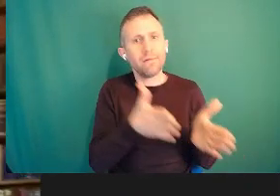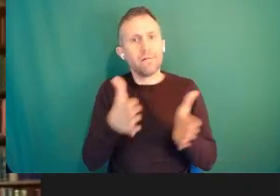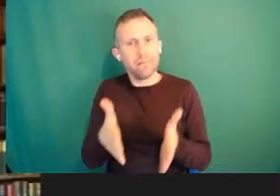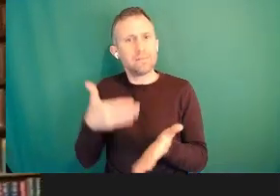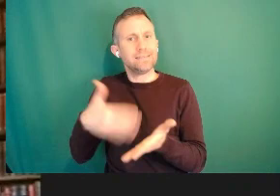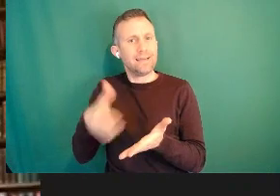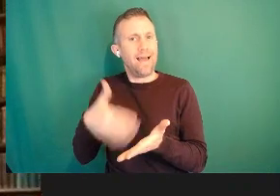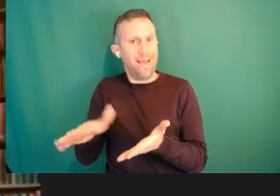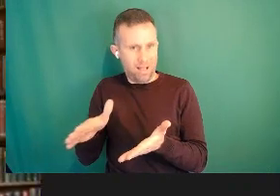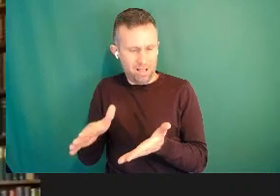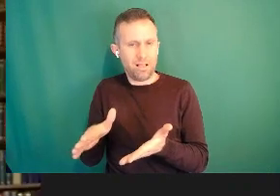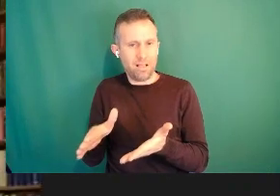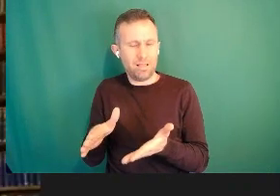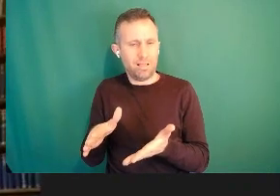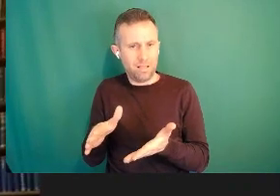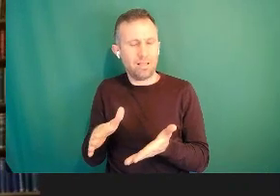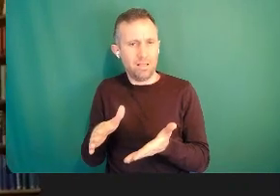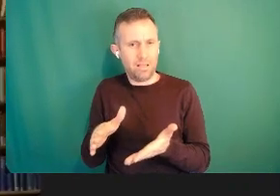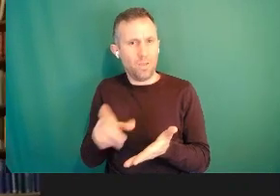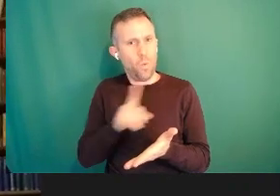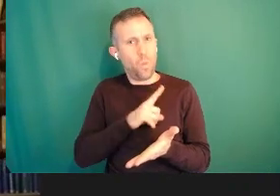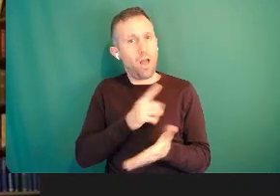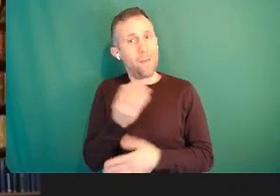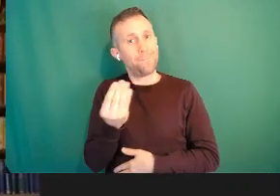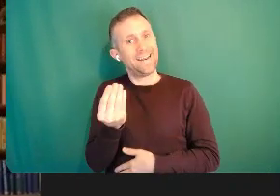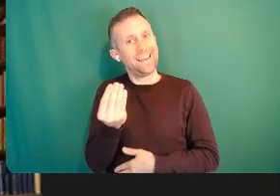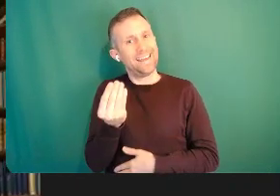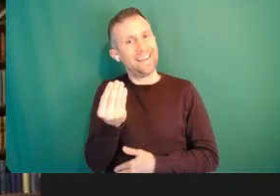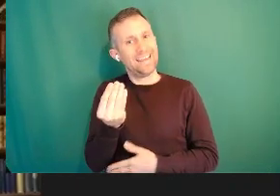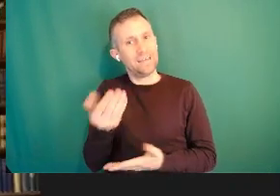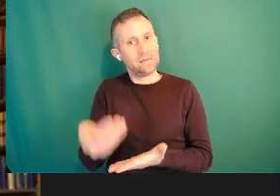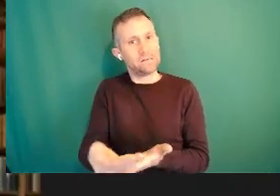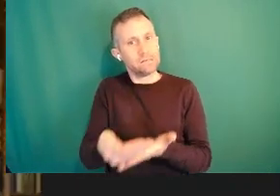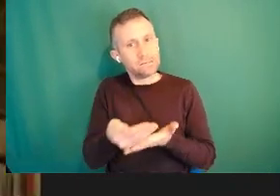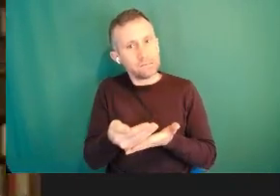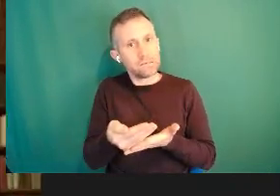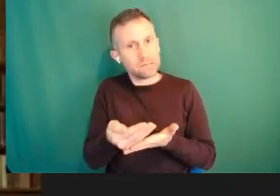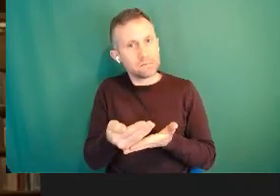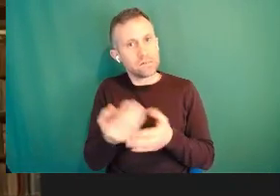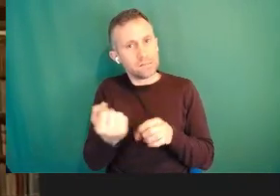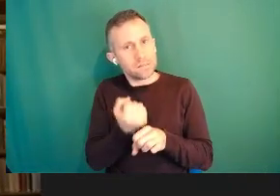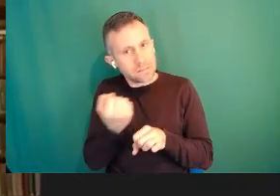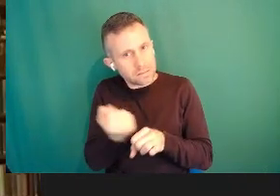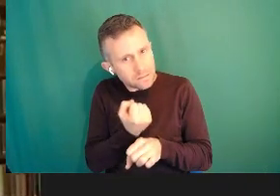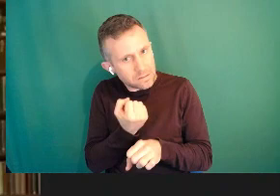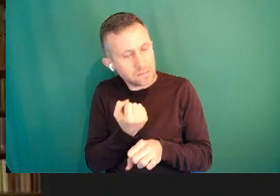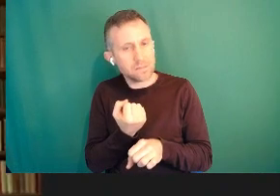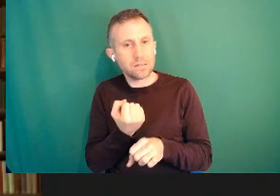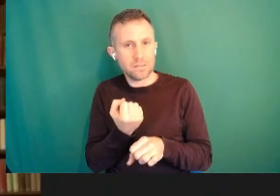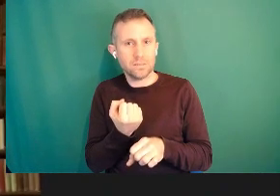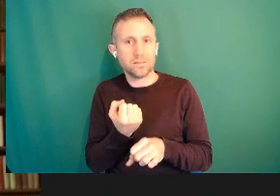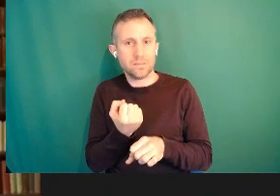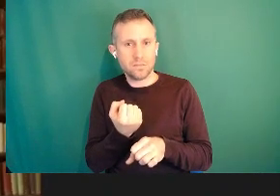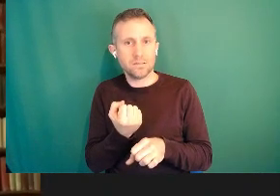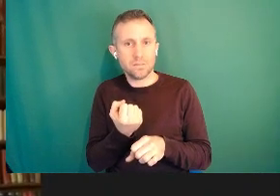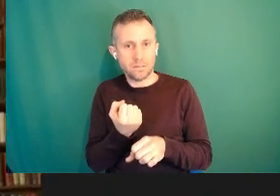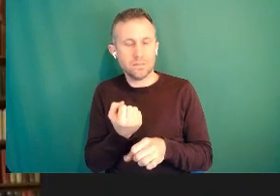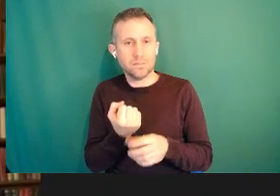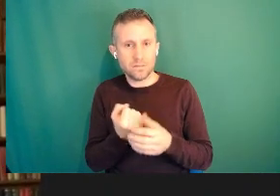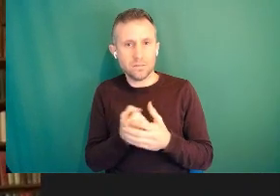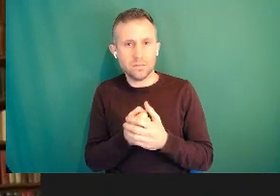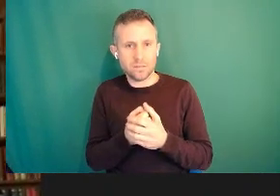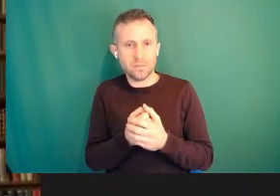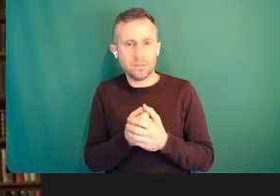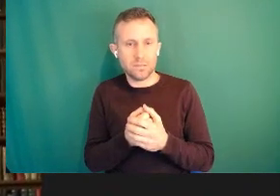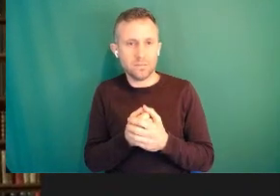open the house up and welcome people, but also because the house in its current state is not really in a fit state to look